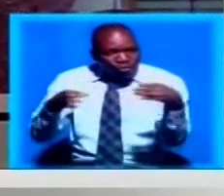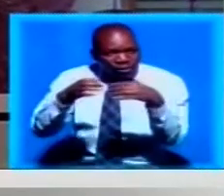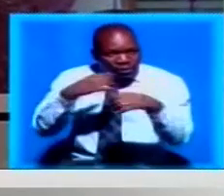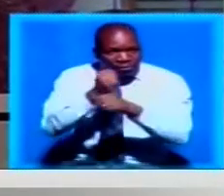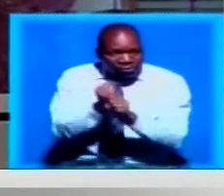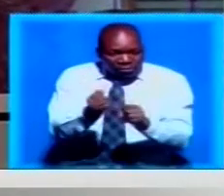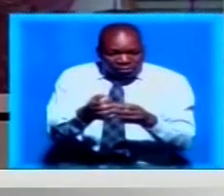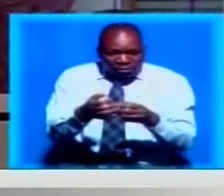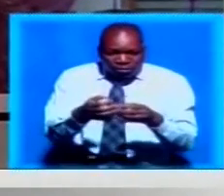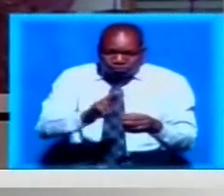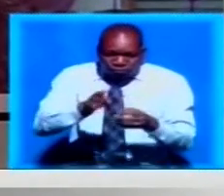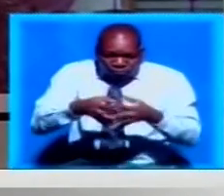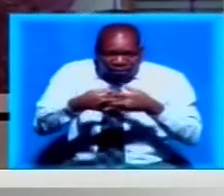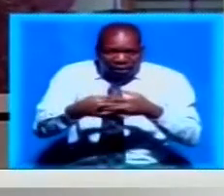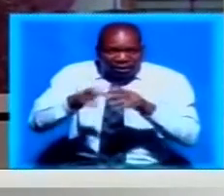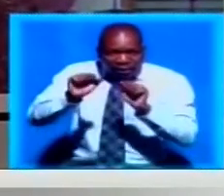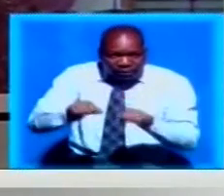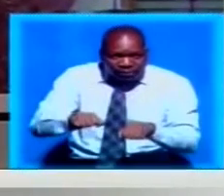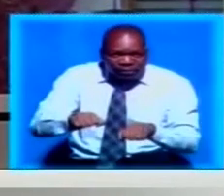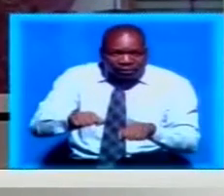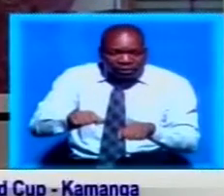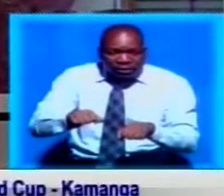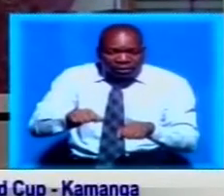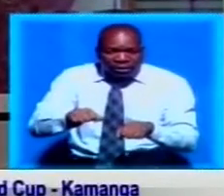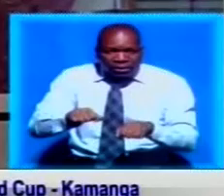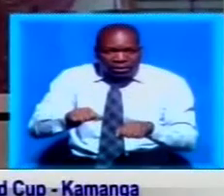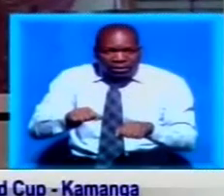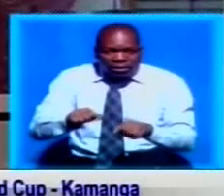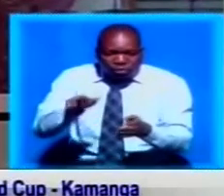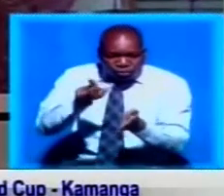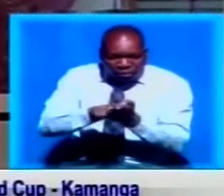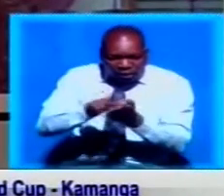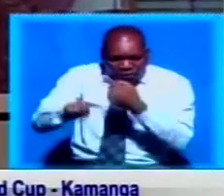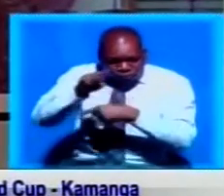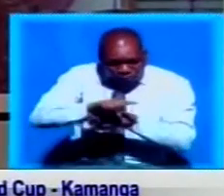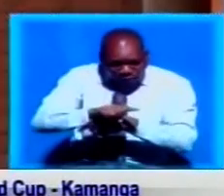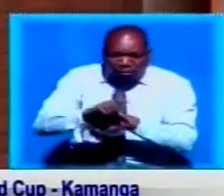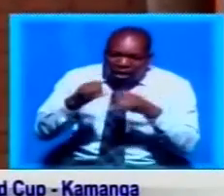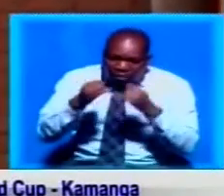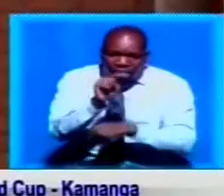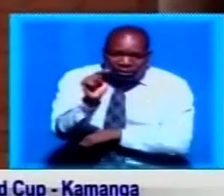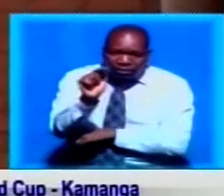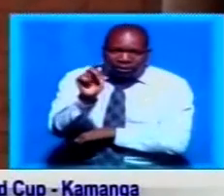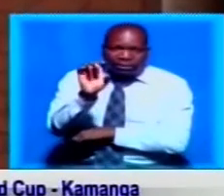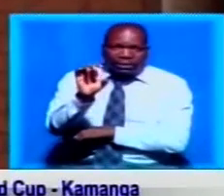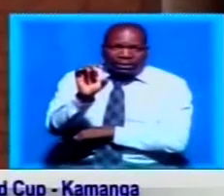The traditional leader was speaking in an interview with ZNBC News in Lusaka today.